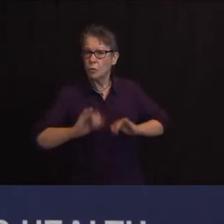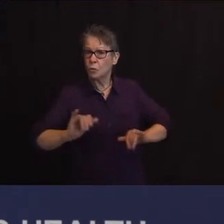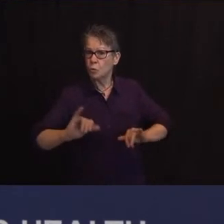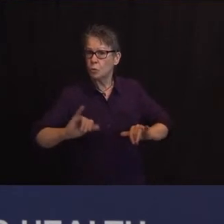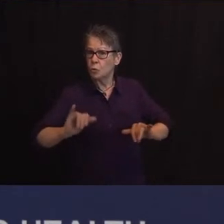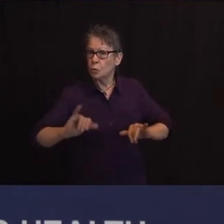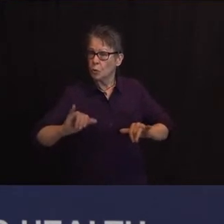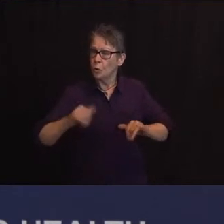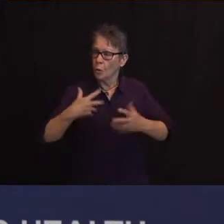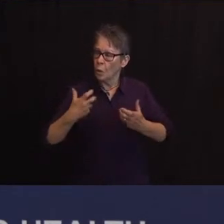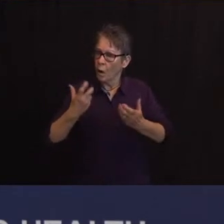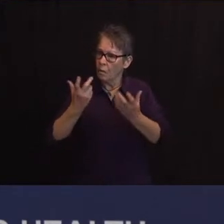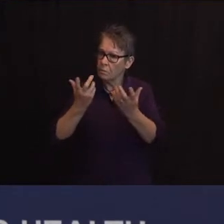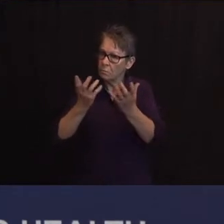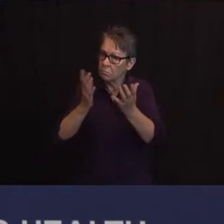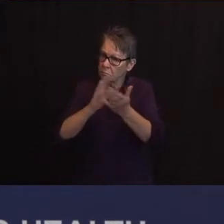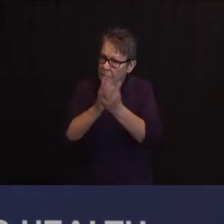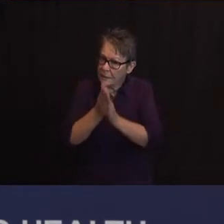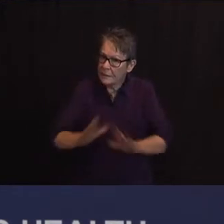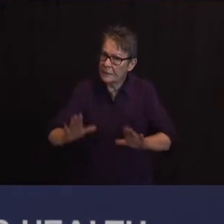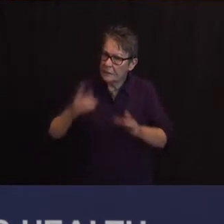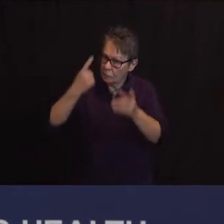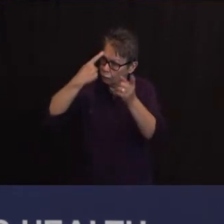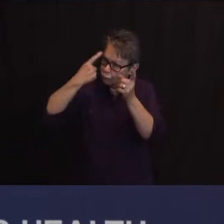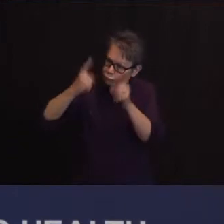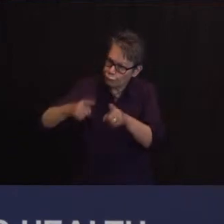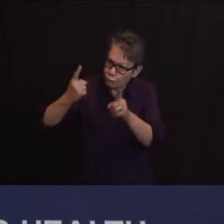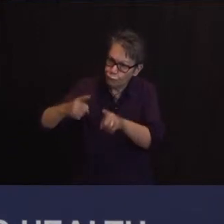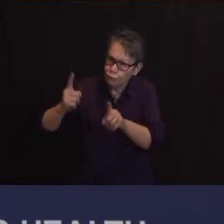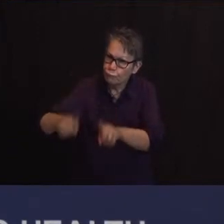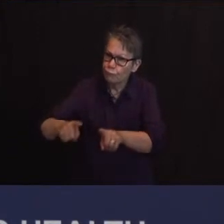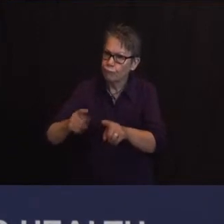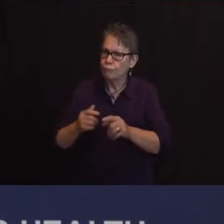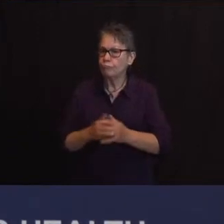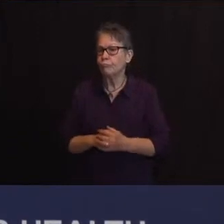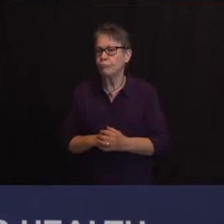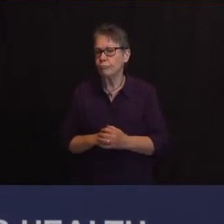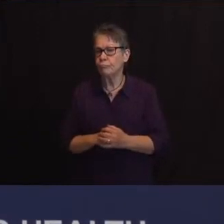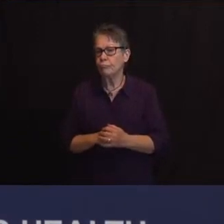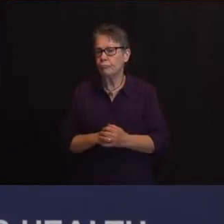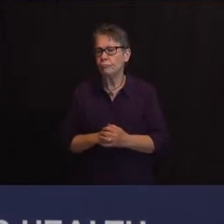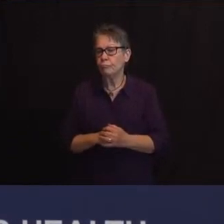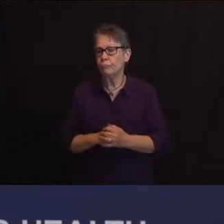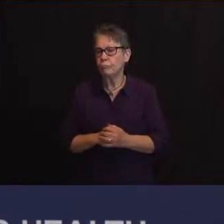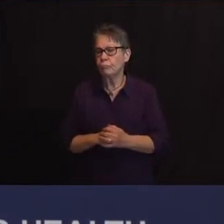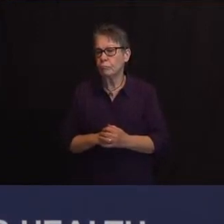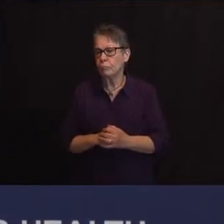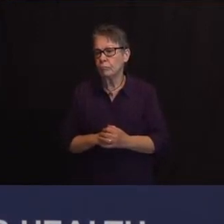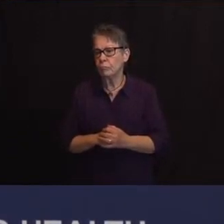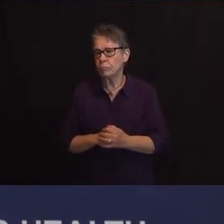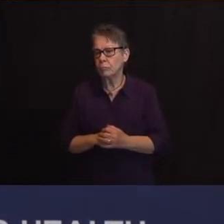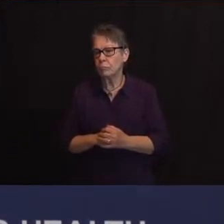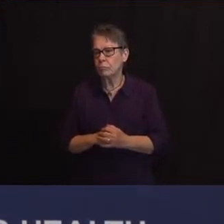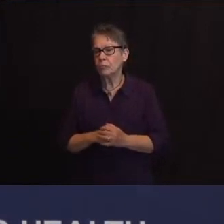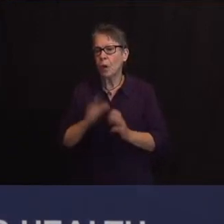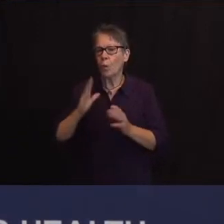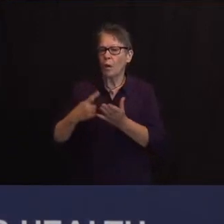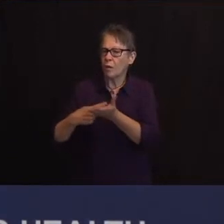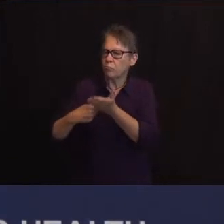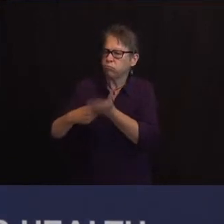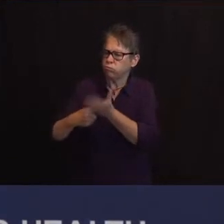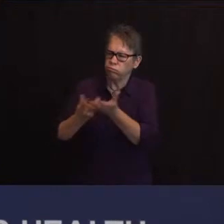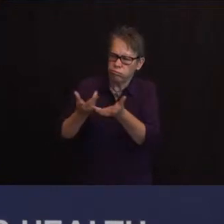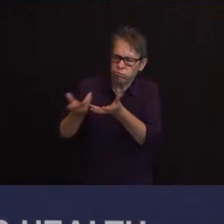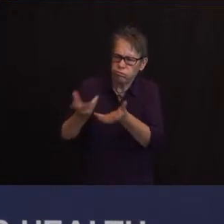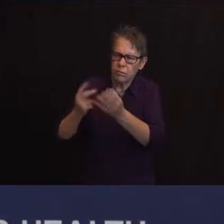I hope we will be able to, we have means by which we will exercise our power, and we will do so. I'm